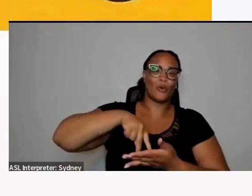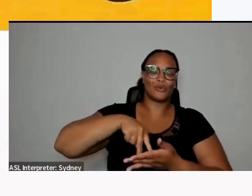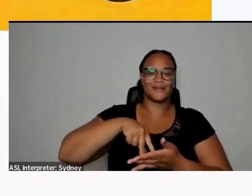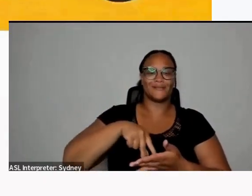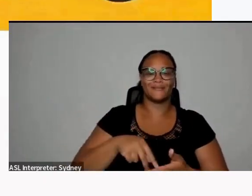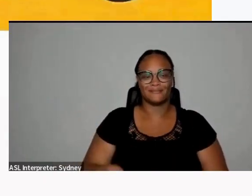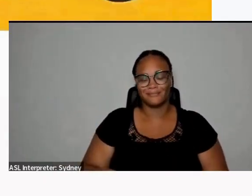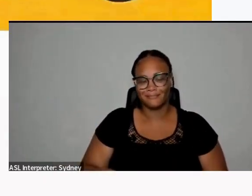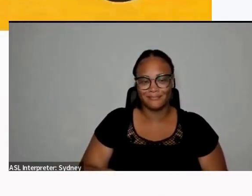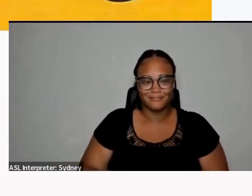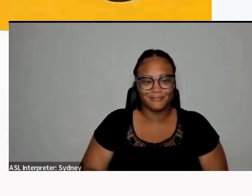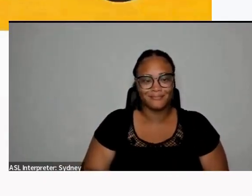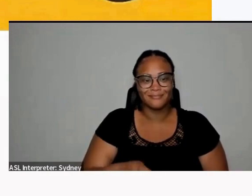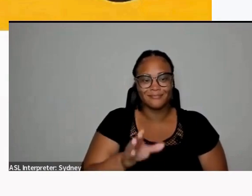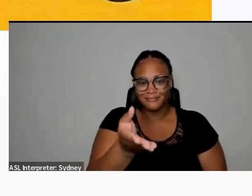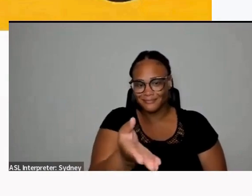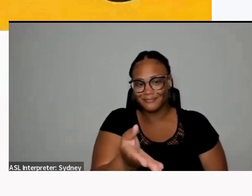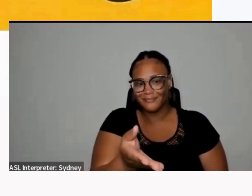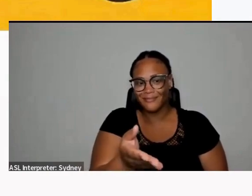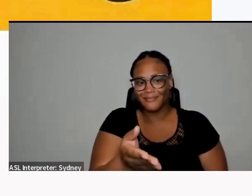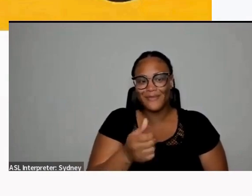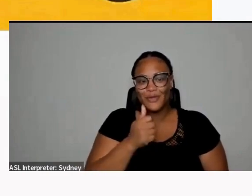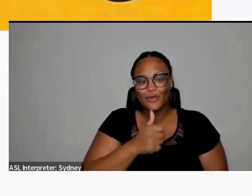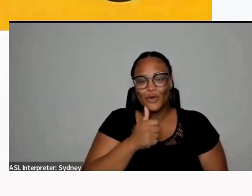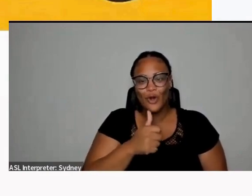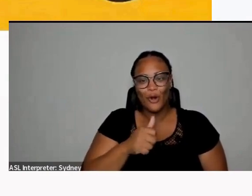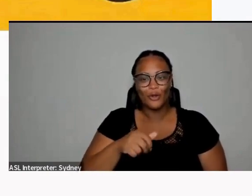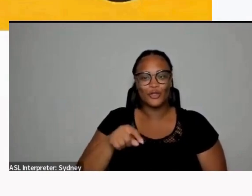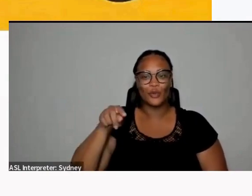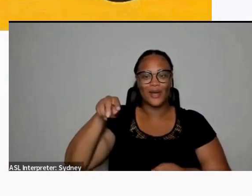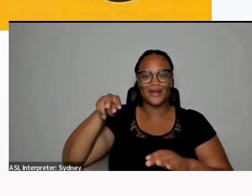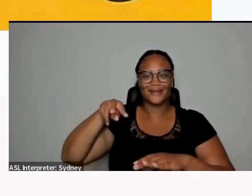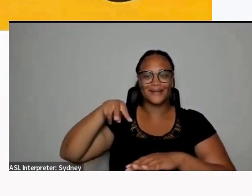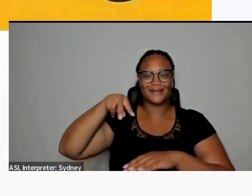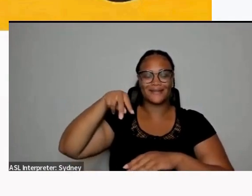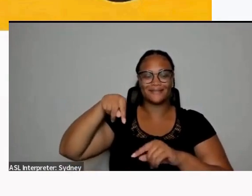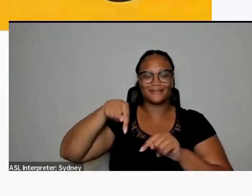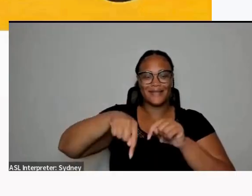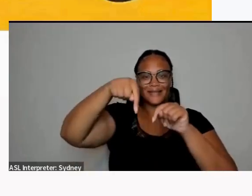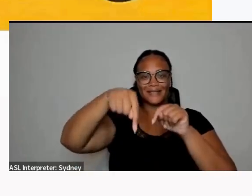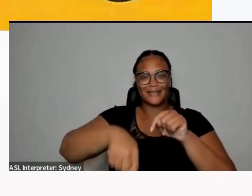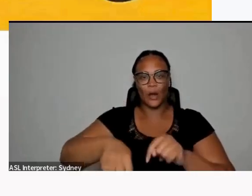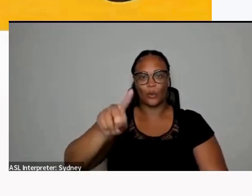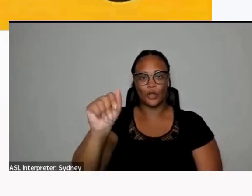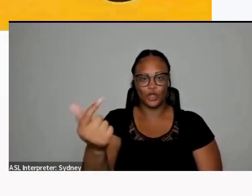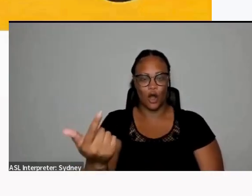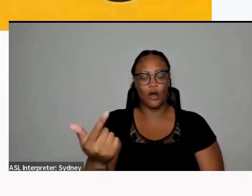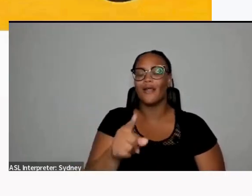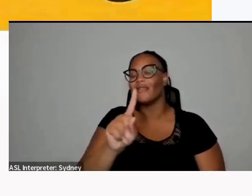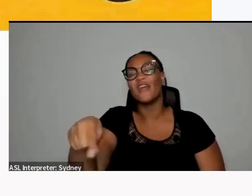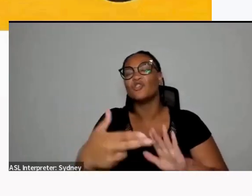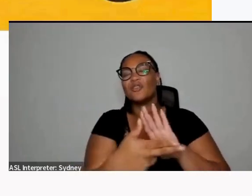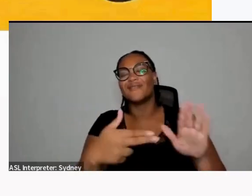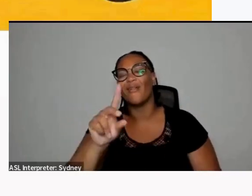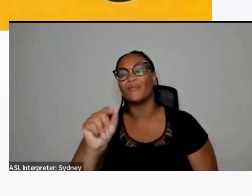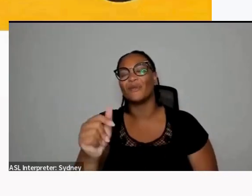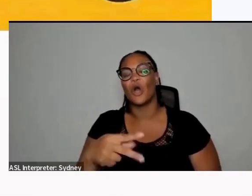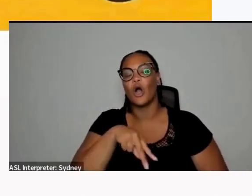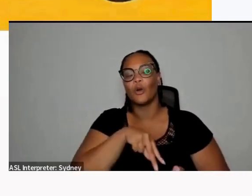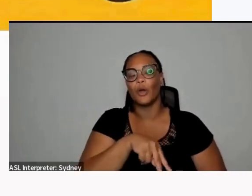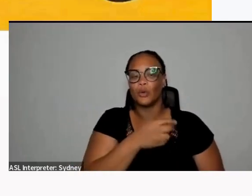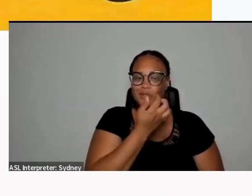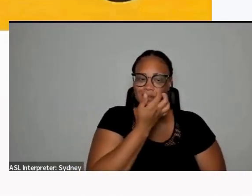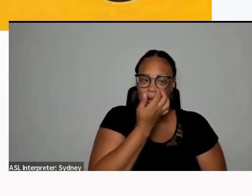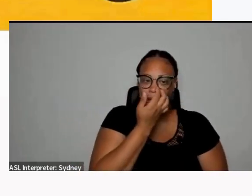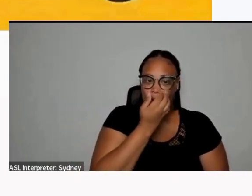little girl. She's doing downward dog. And so they call it just the dog pose. And her teacher's next to her